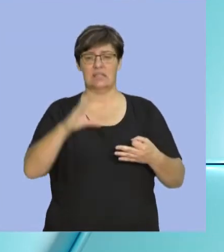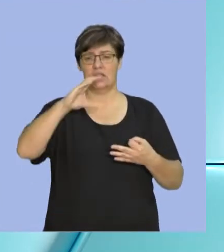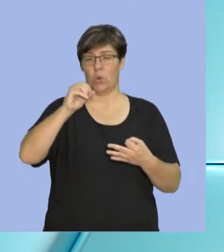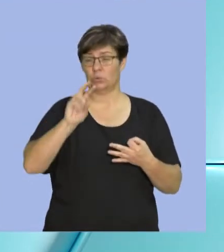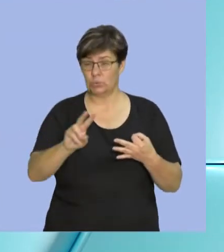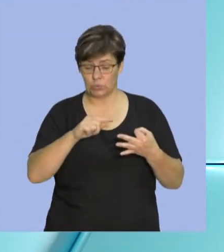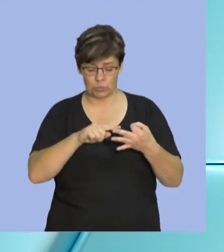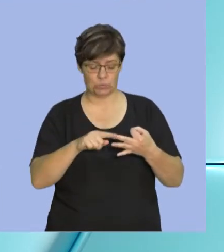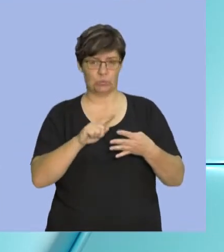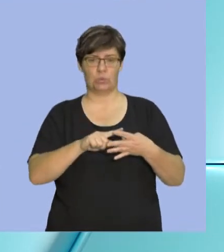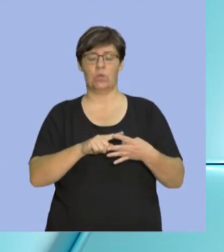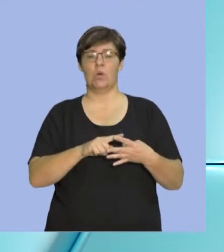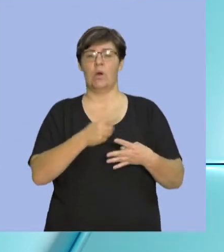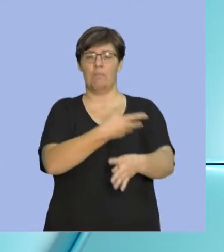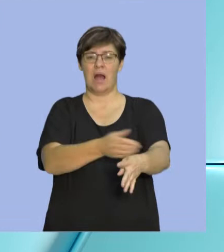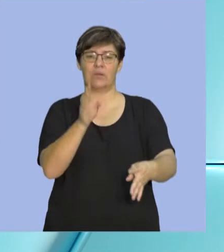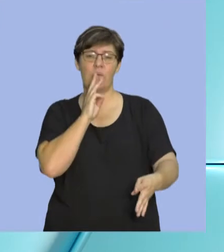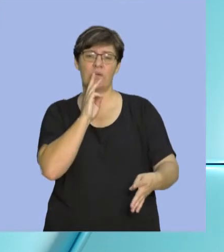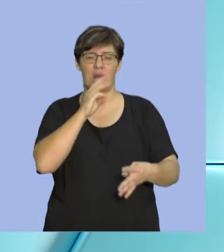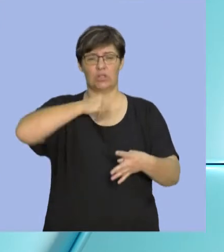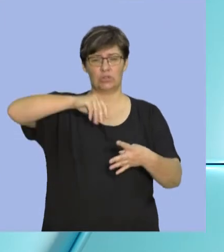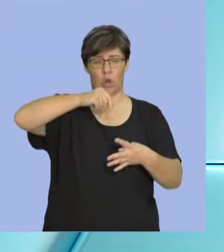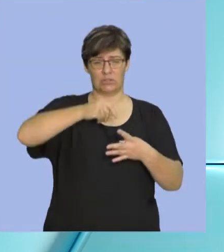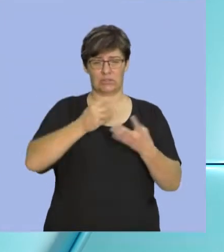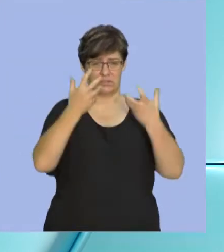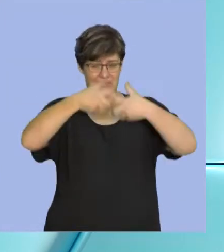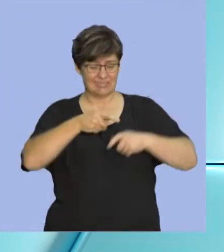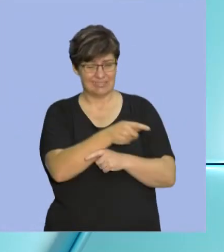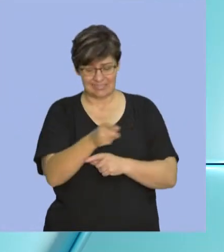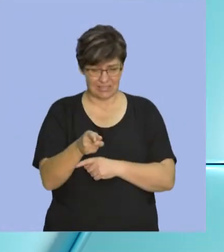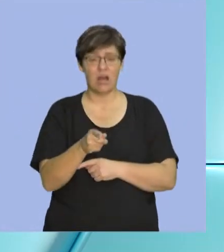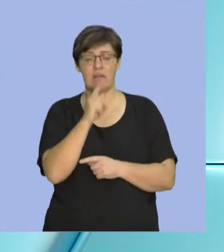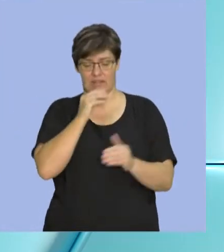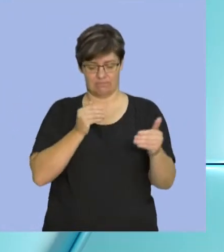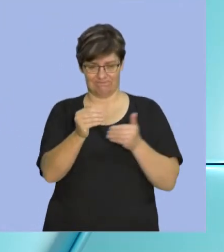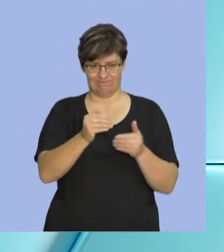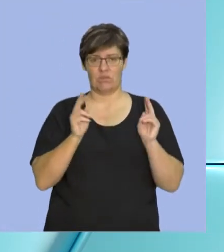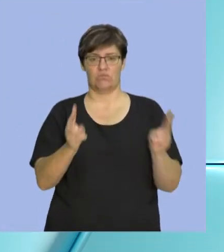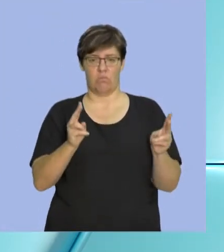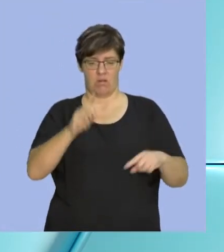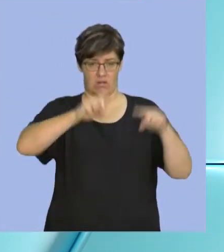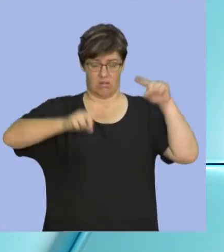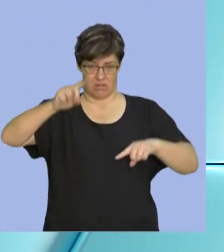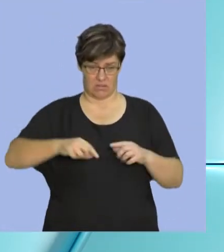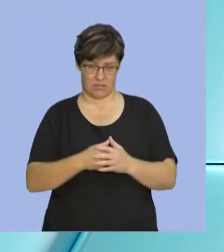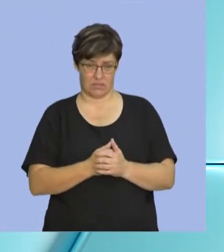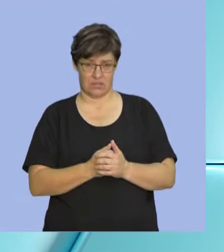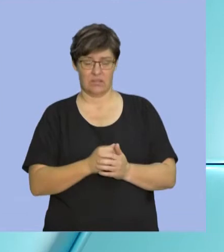blood water volume, and salt concentrations. These all need to be kept within a normal range, which is a part